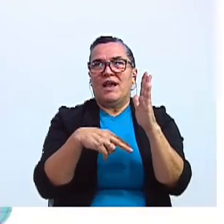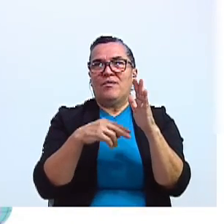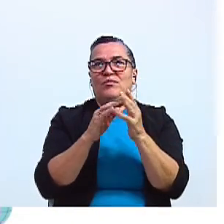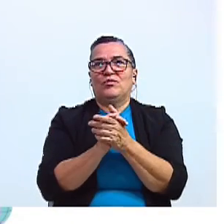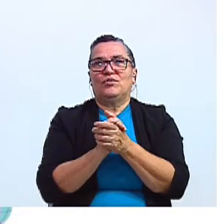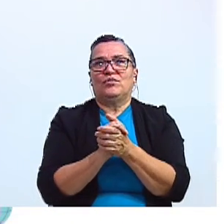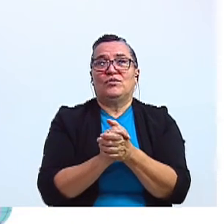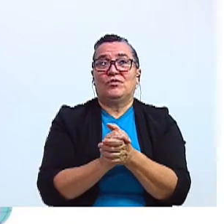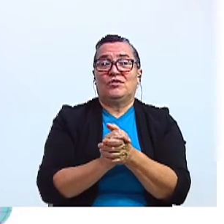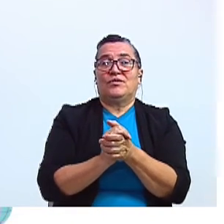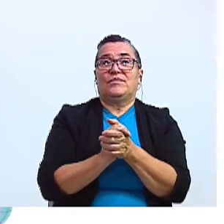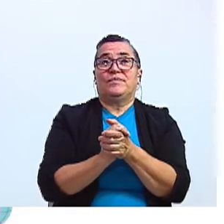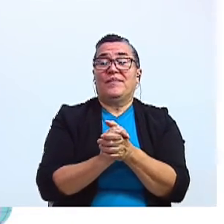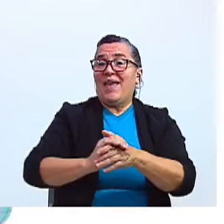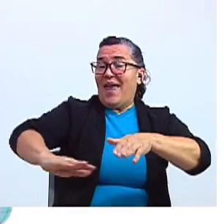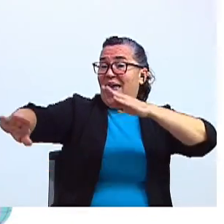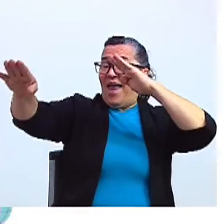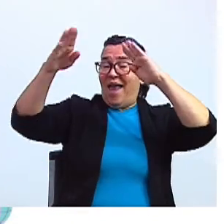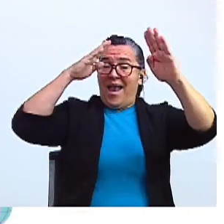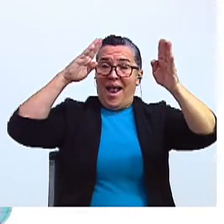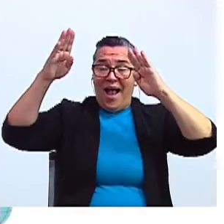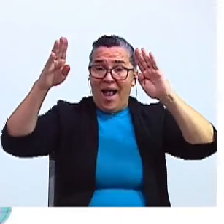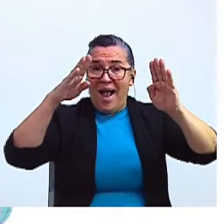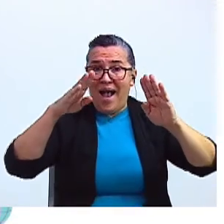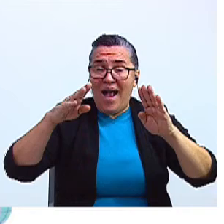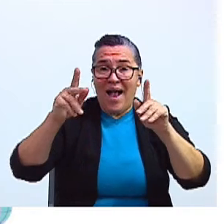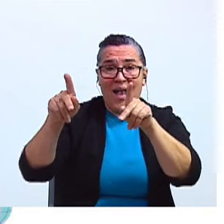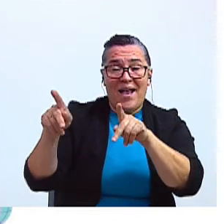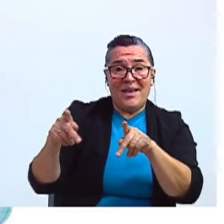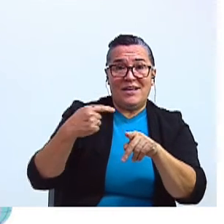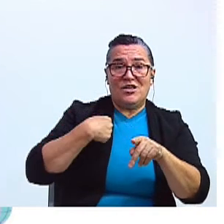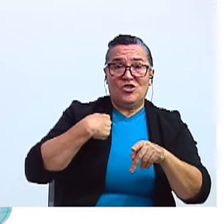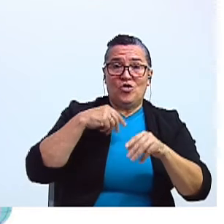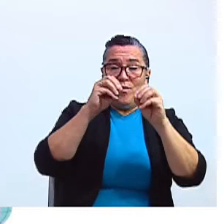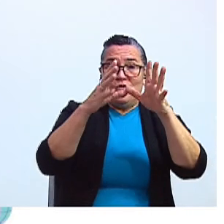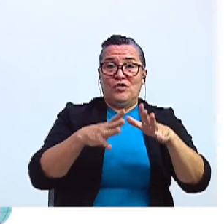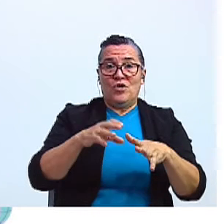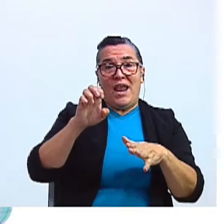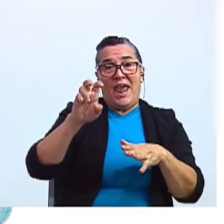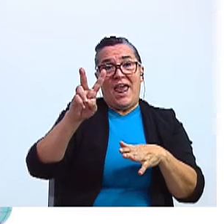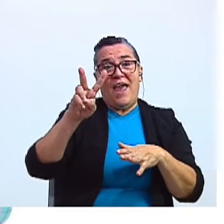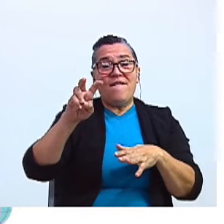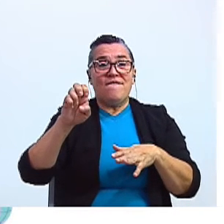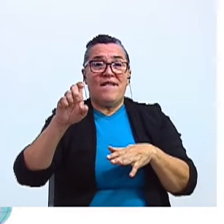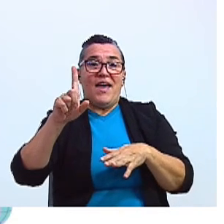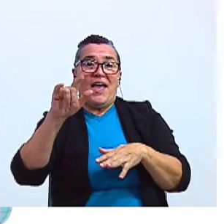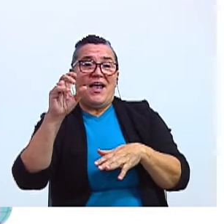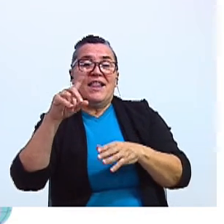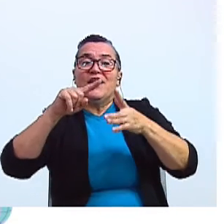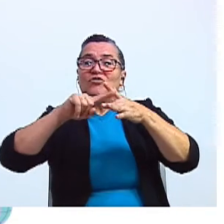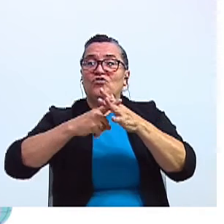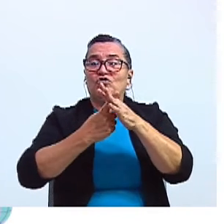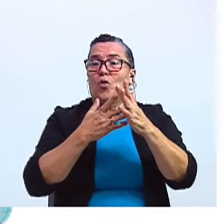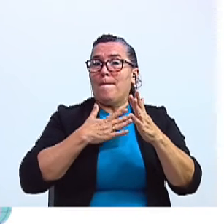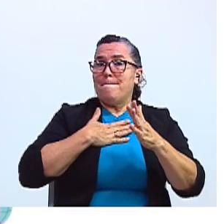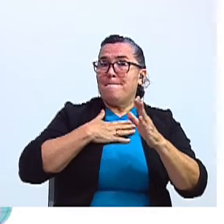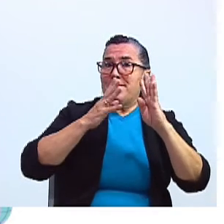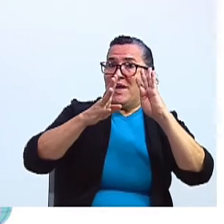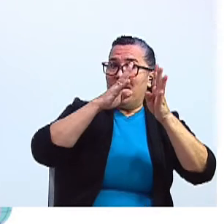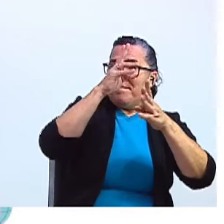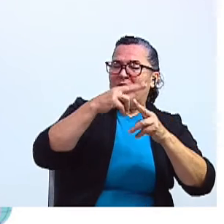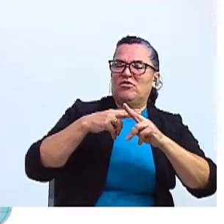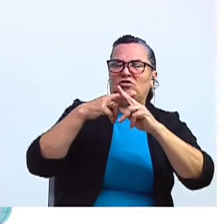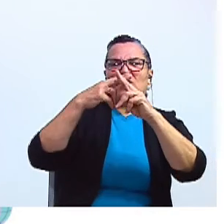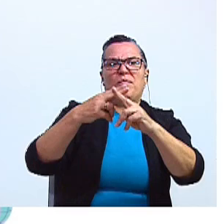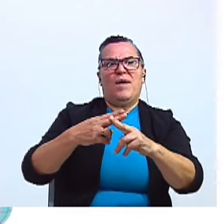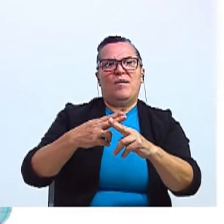Great. Okay. Hi, guys. This is teacher Evelyn introducing my invention. This is calling